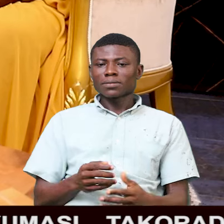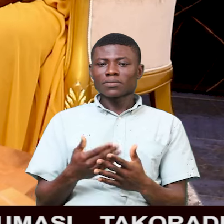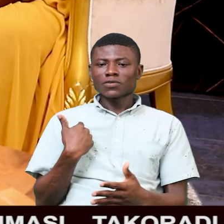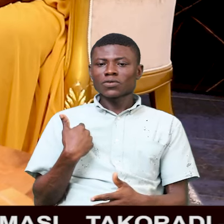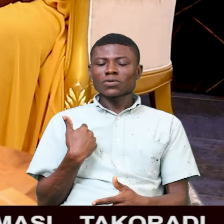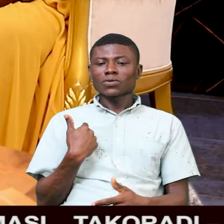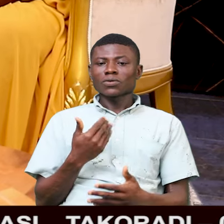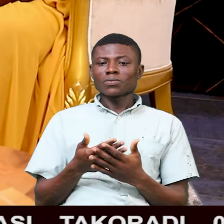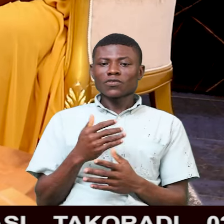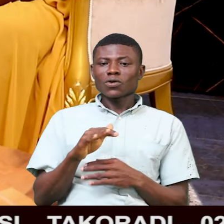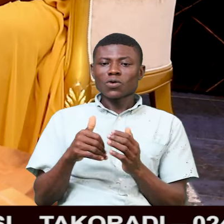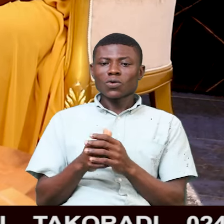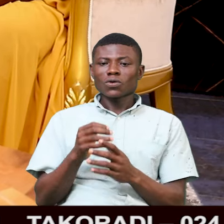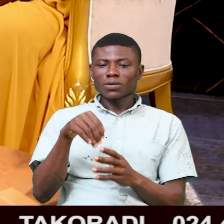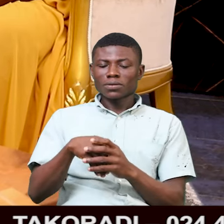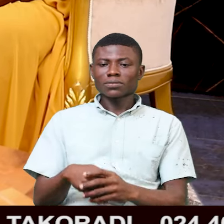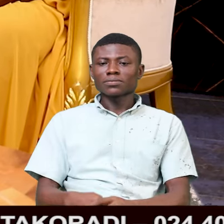twa confession